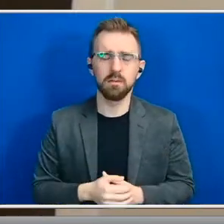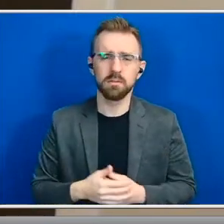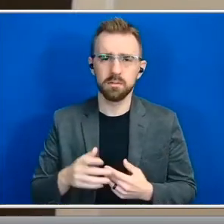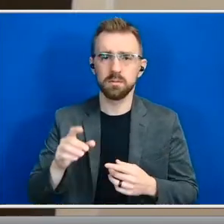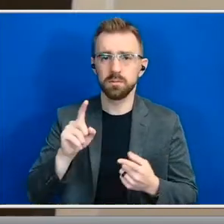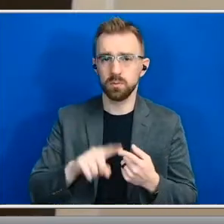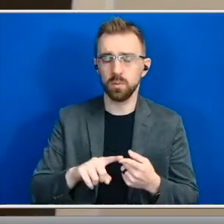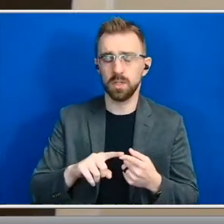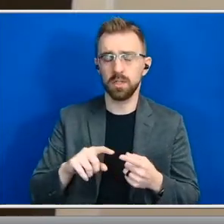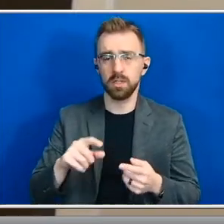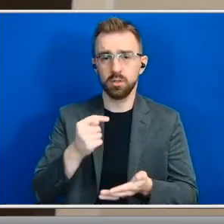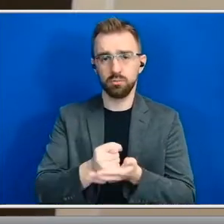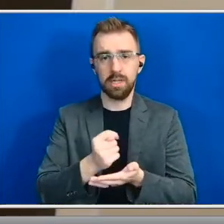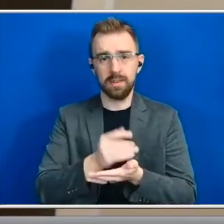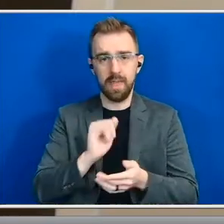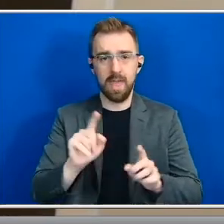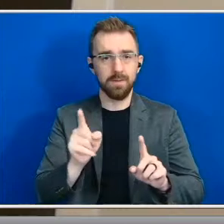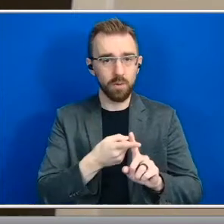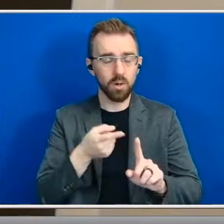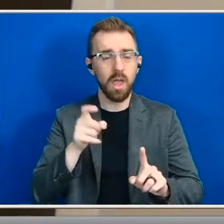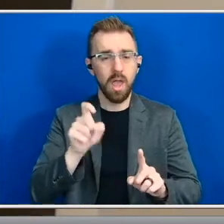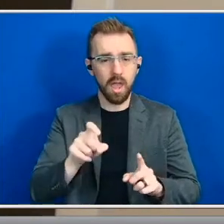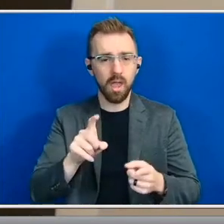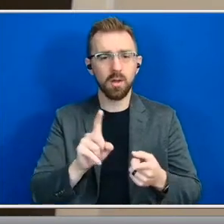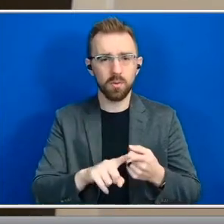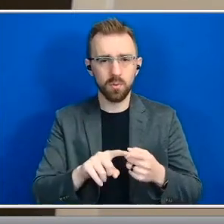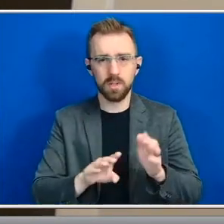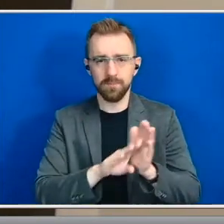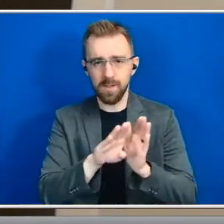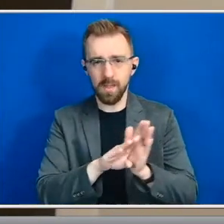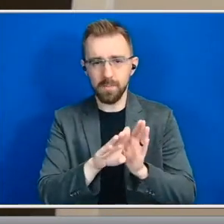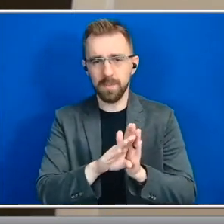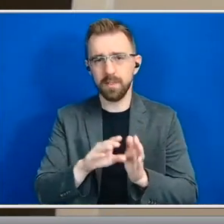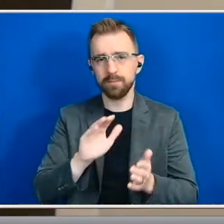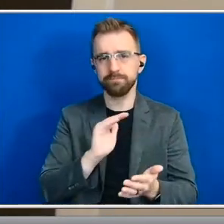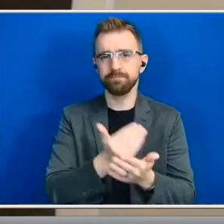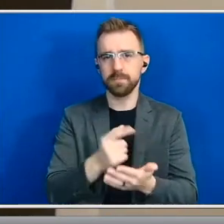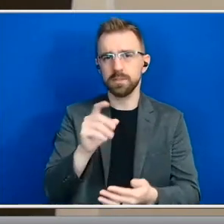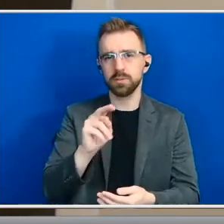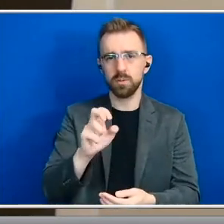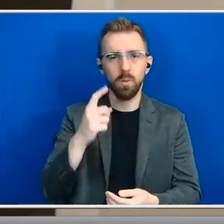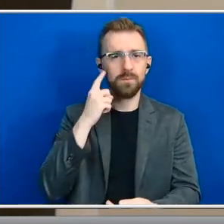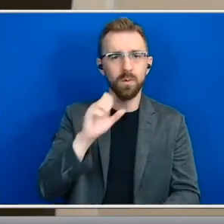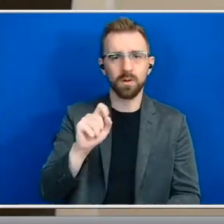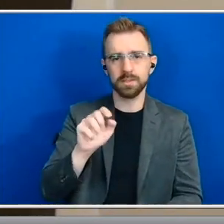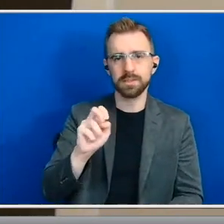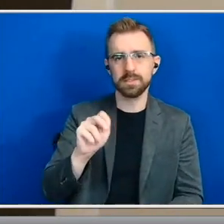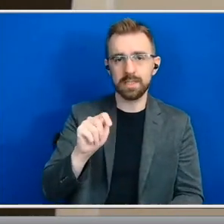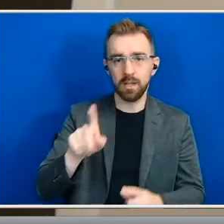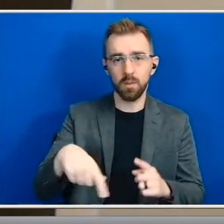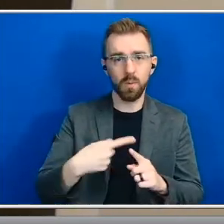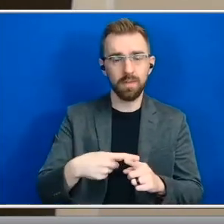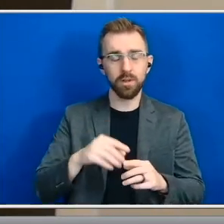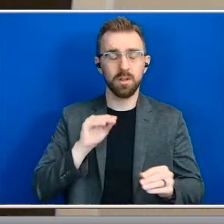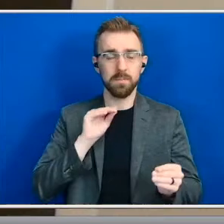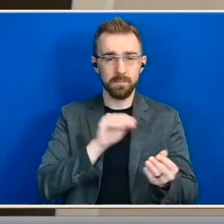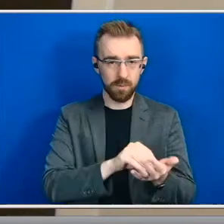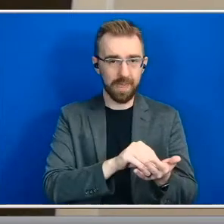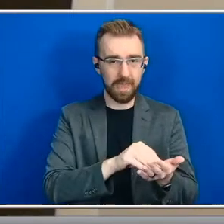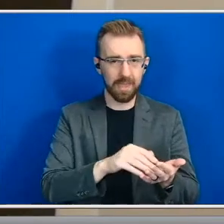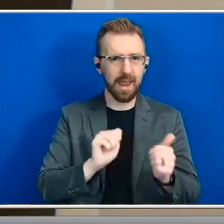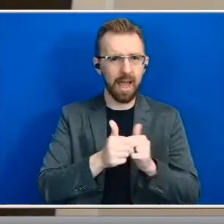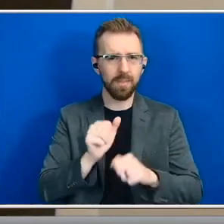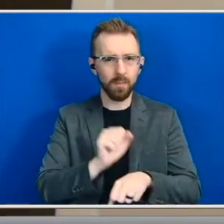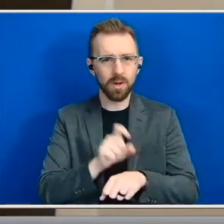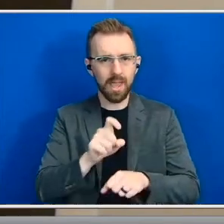treat it, first we had to develop a landing zone for our stent, because when we deploy the stent, the way it works is it has to seal